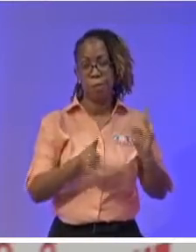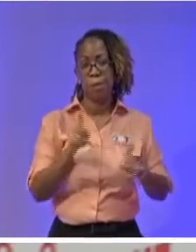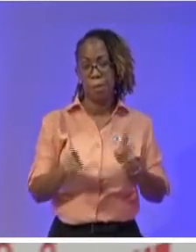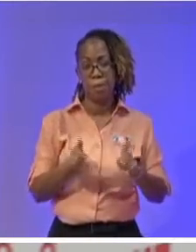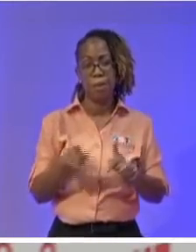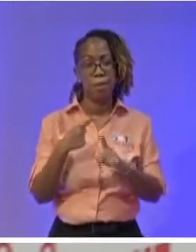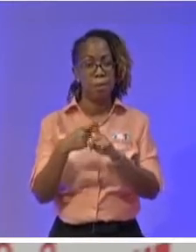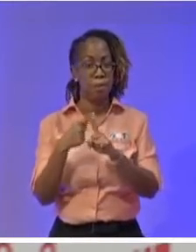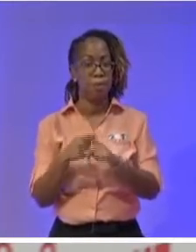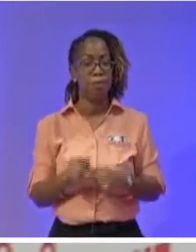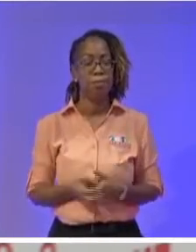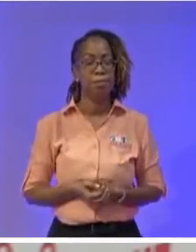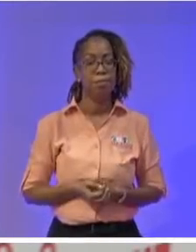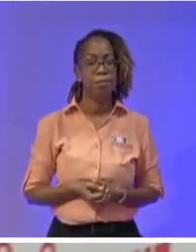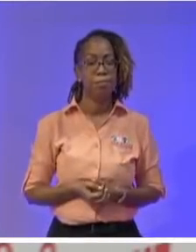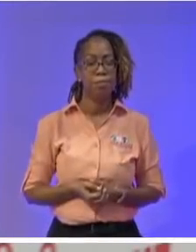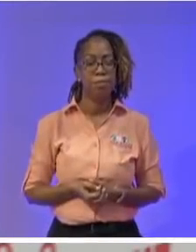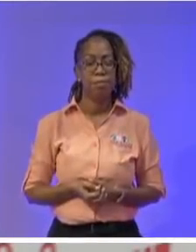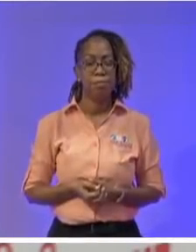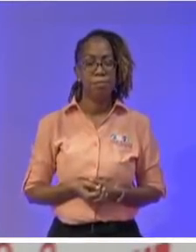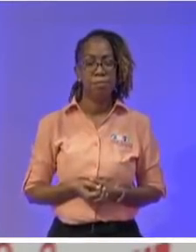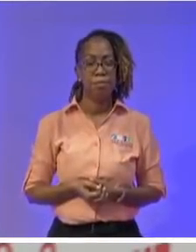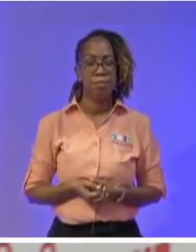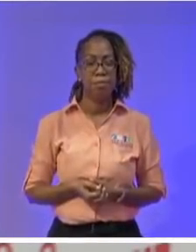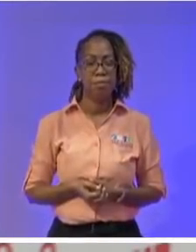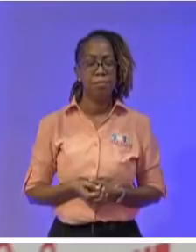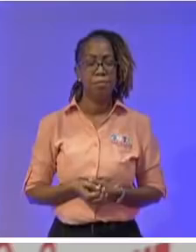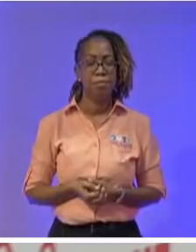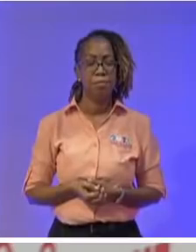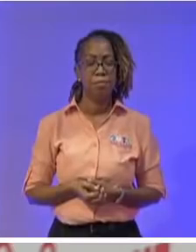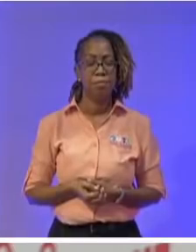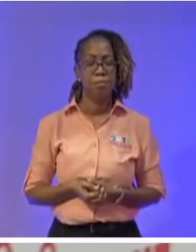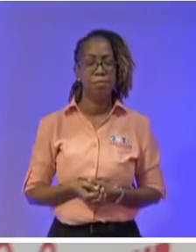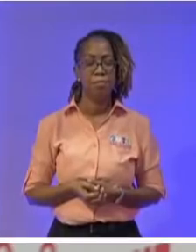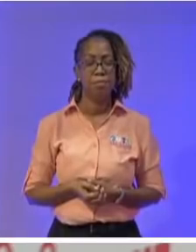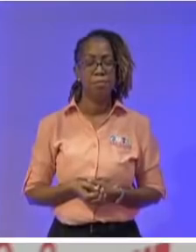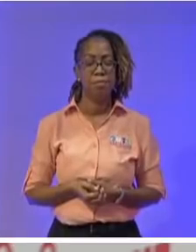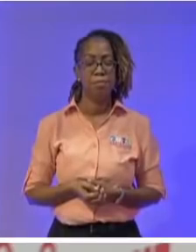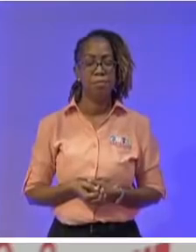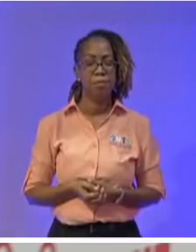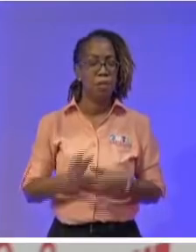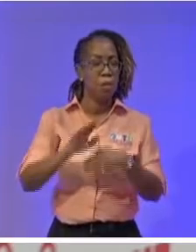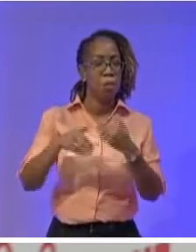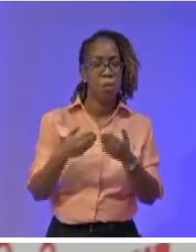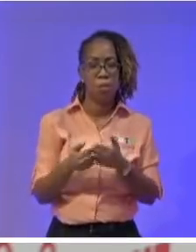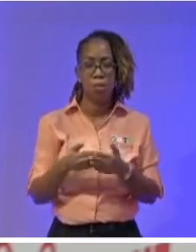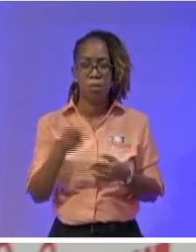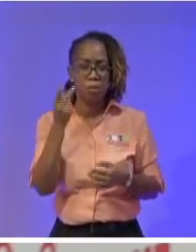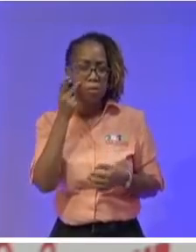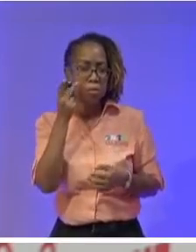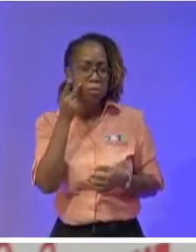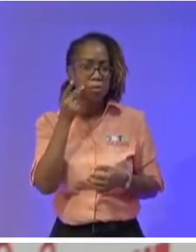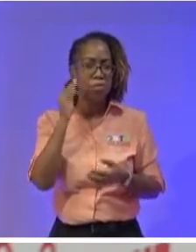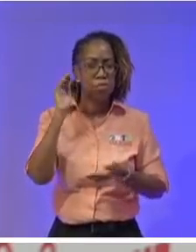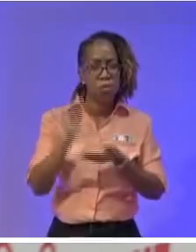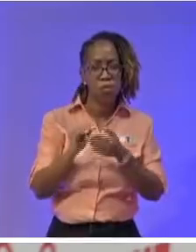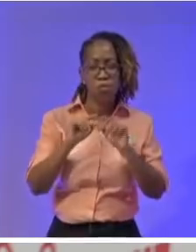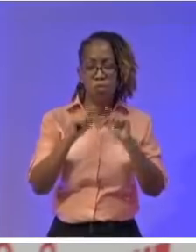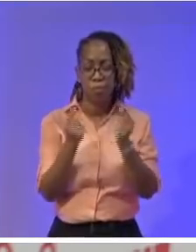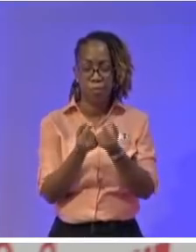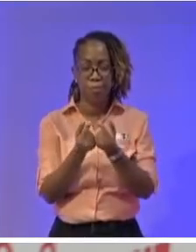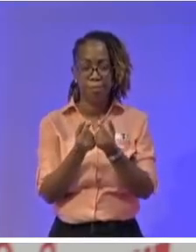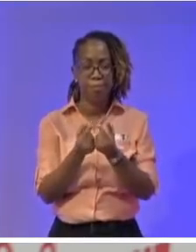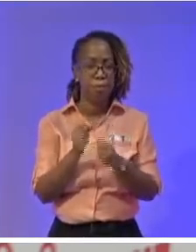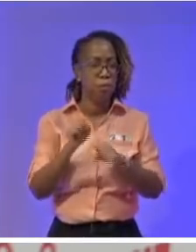terms of clinical manifestations go all the way from asymptomatic to mildly symptomatic so far. It's a very small group of people, so we don't want to jump